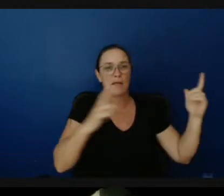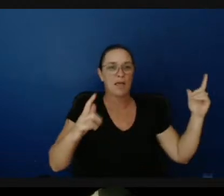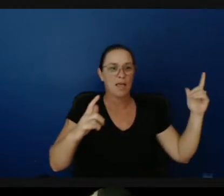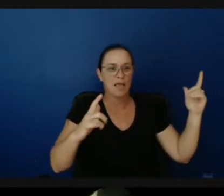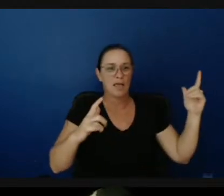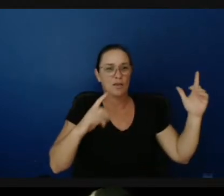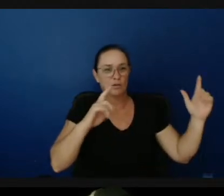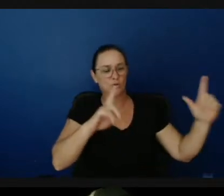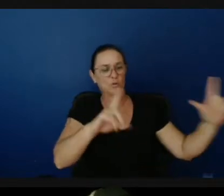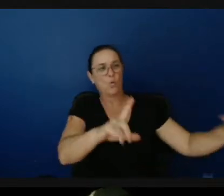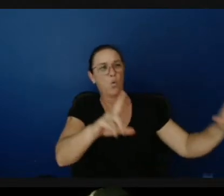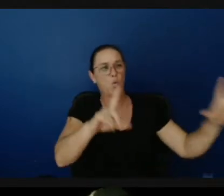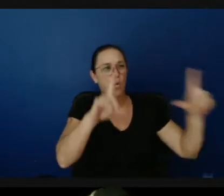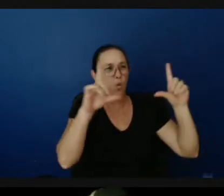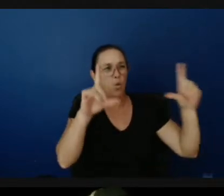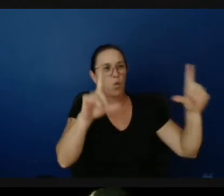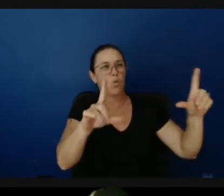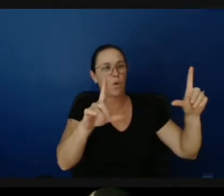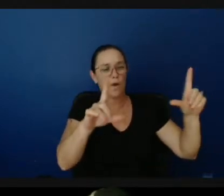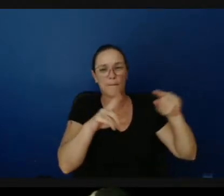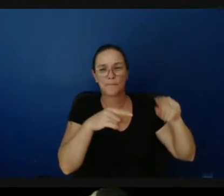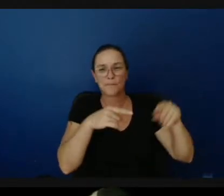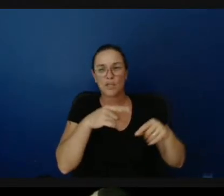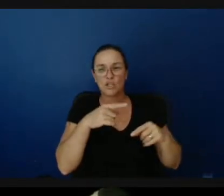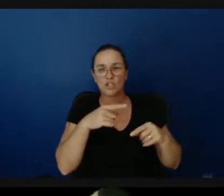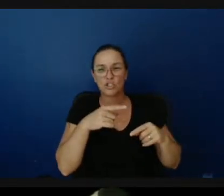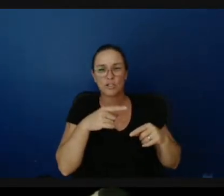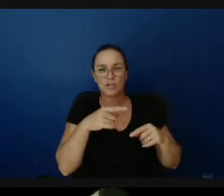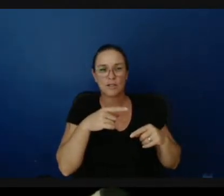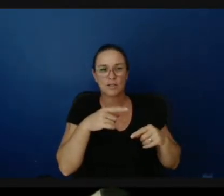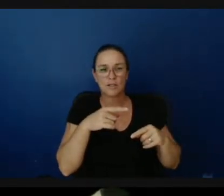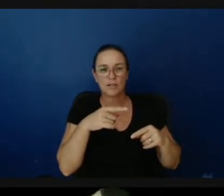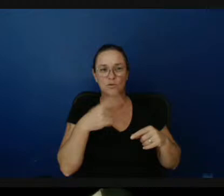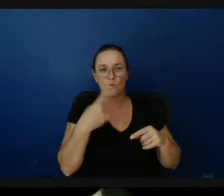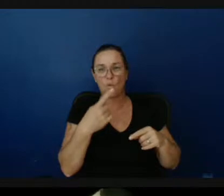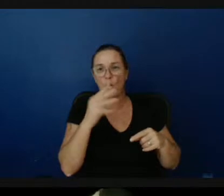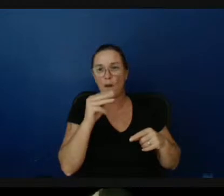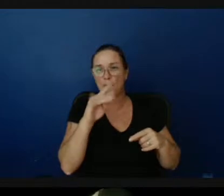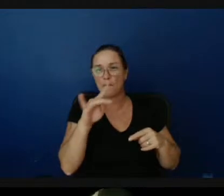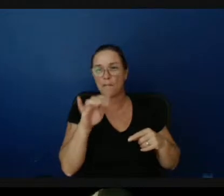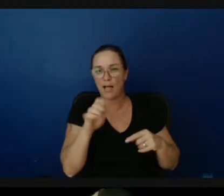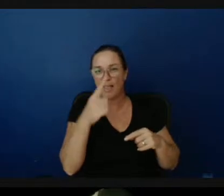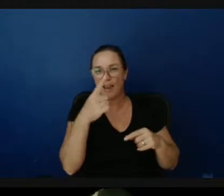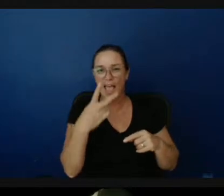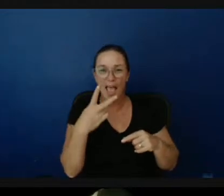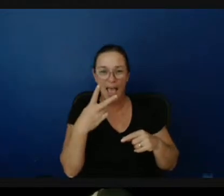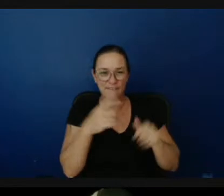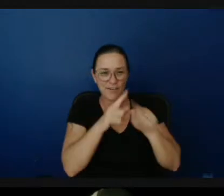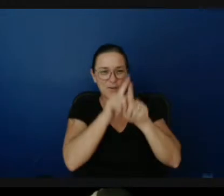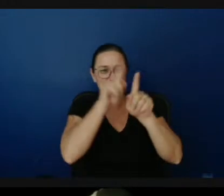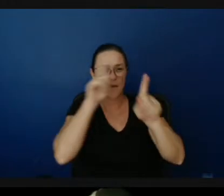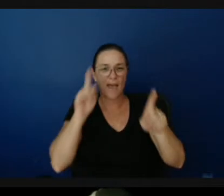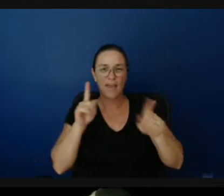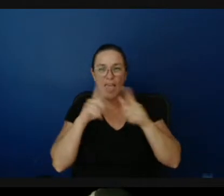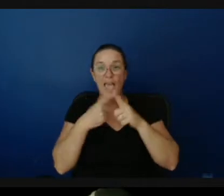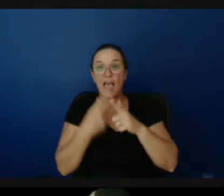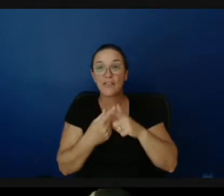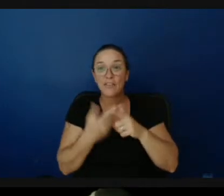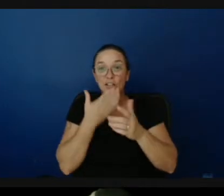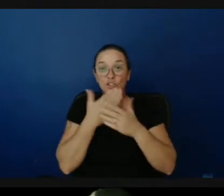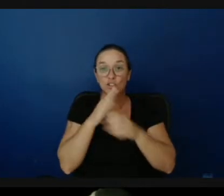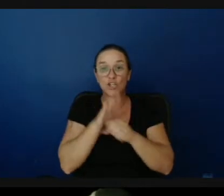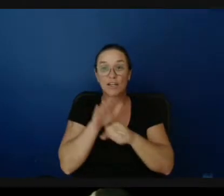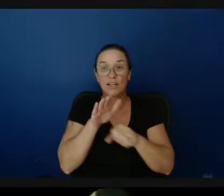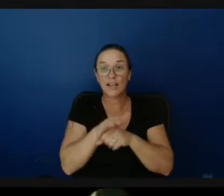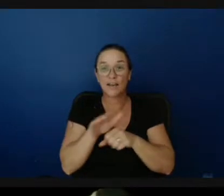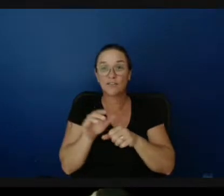Zoomed out to the max, so she's over a mile and a half away there, and then she's good enough to we're gonna zoom in